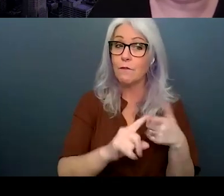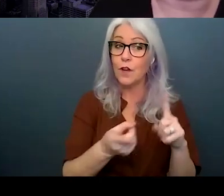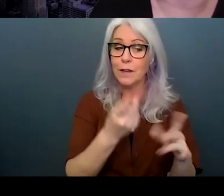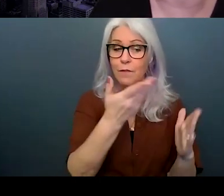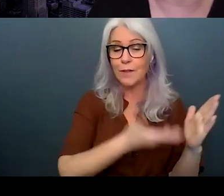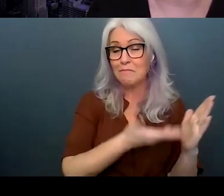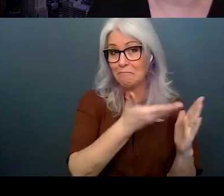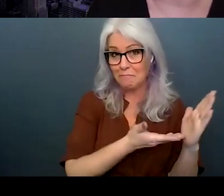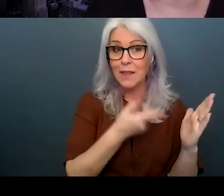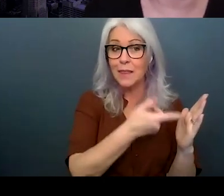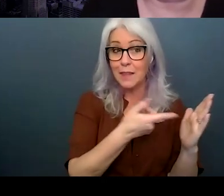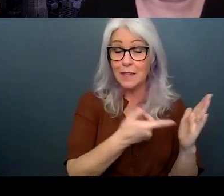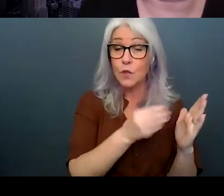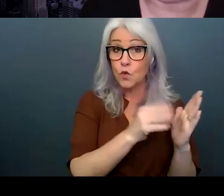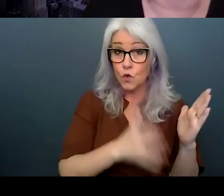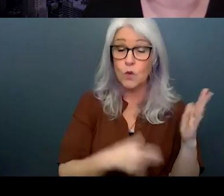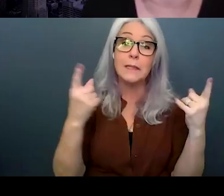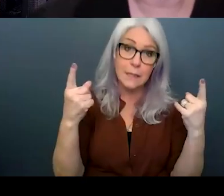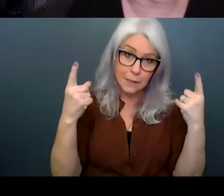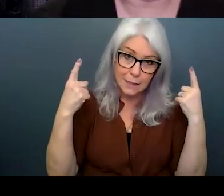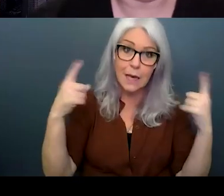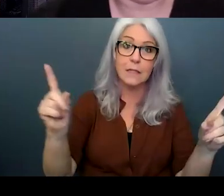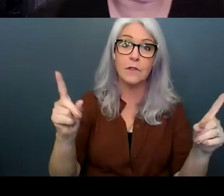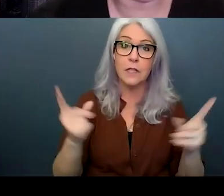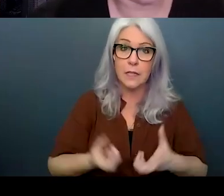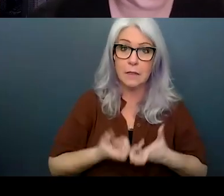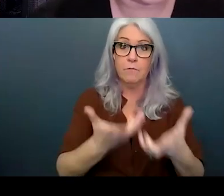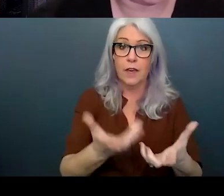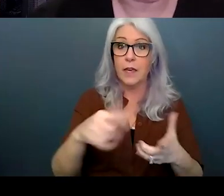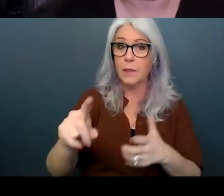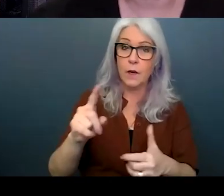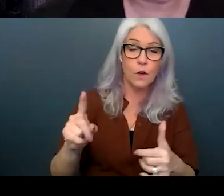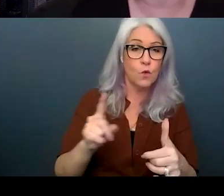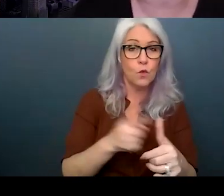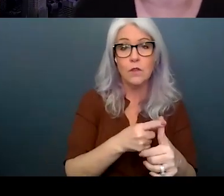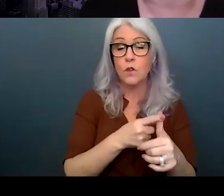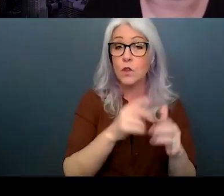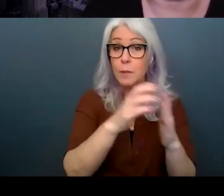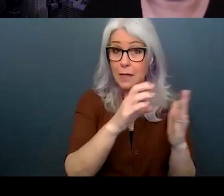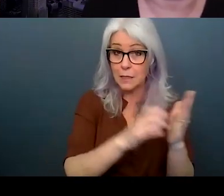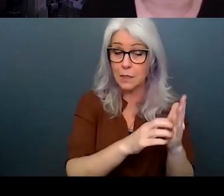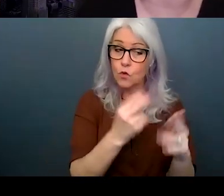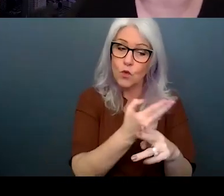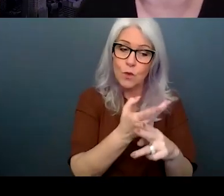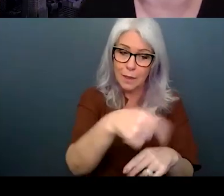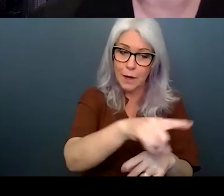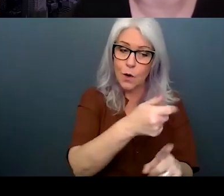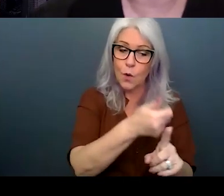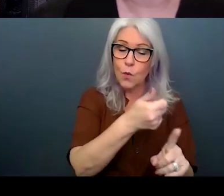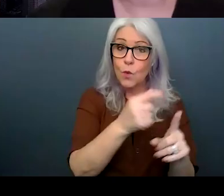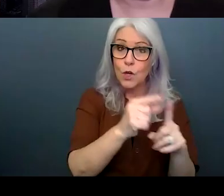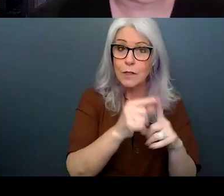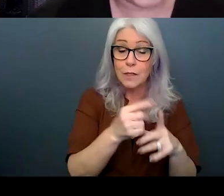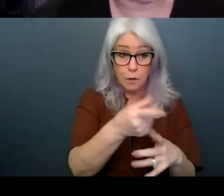this case, the student successfully conveyed the idea of the original passage using their own words. So, in other words,